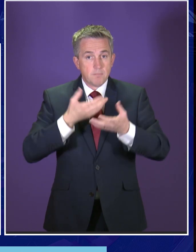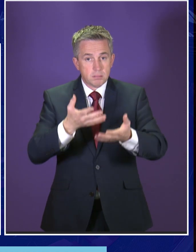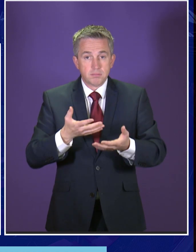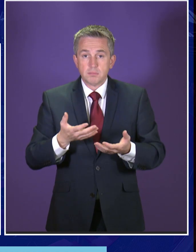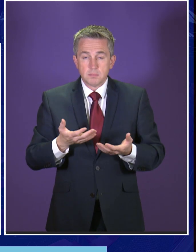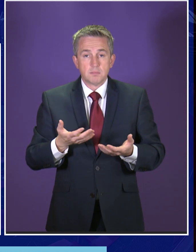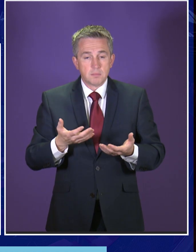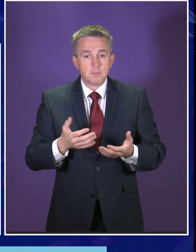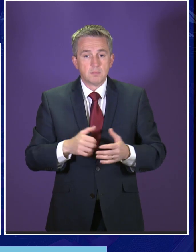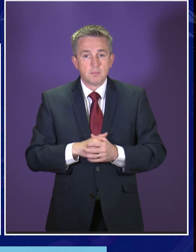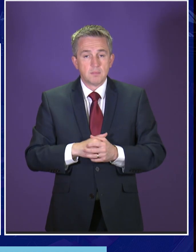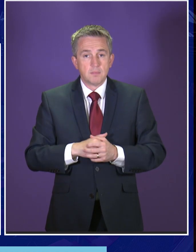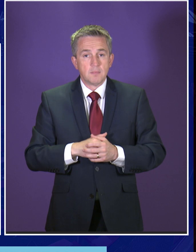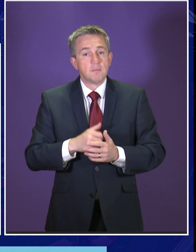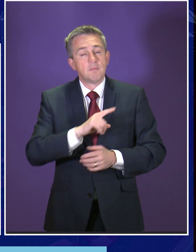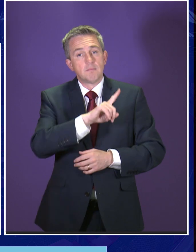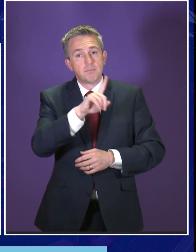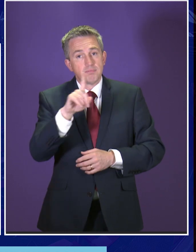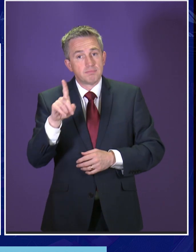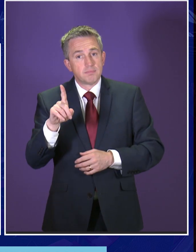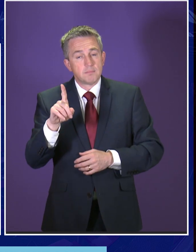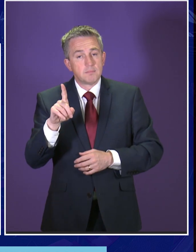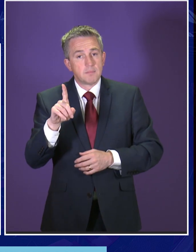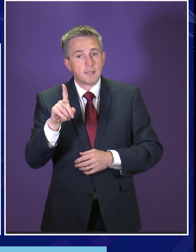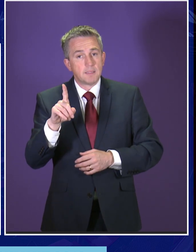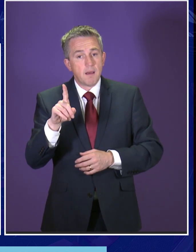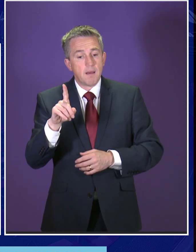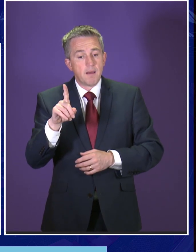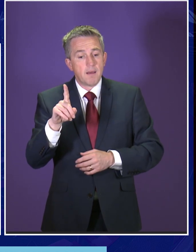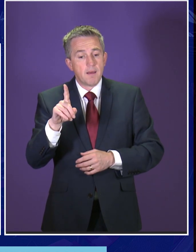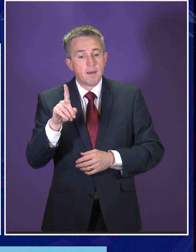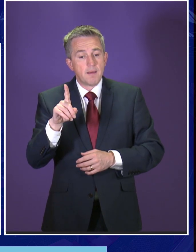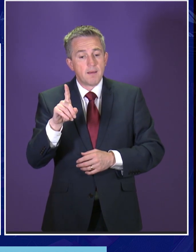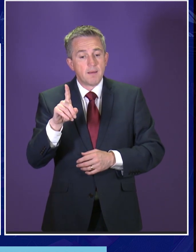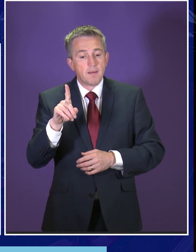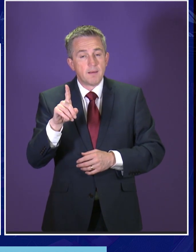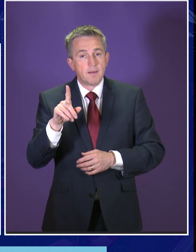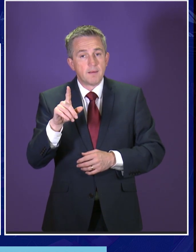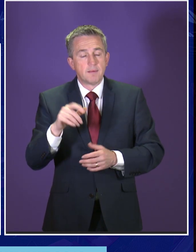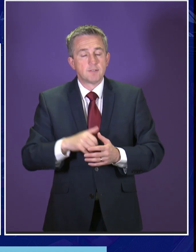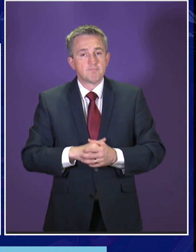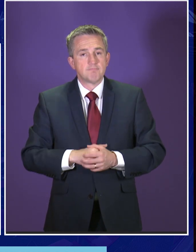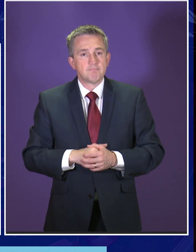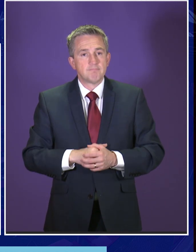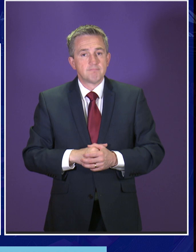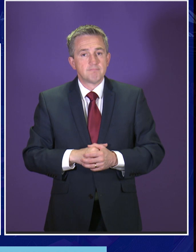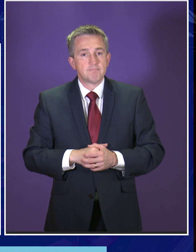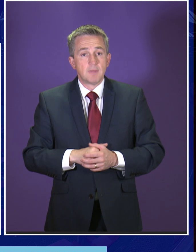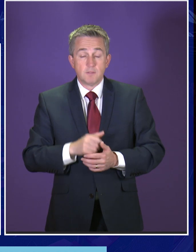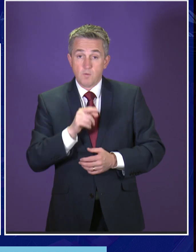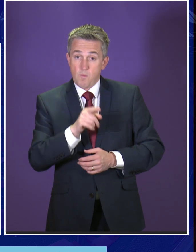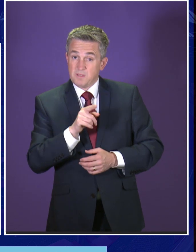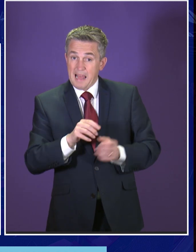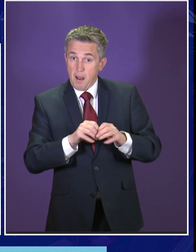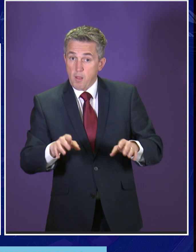designed to be blown? And the result, was it not jazz? Is anyone going to say that this was a loss to the